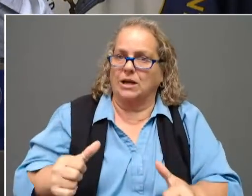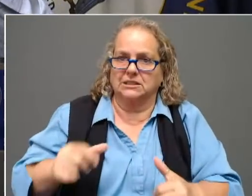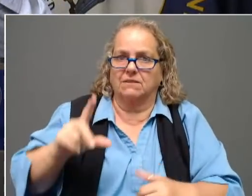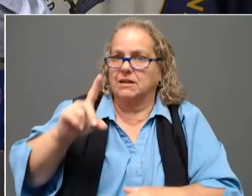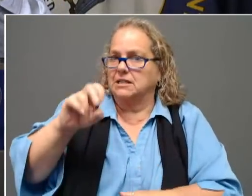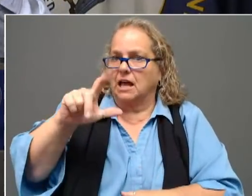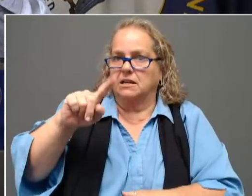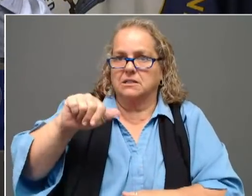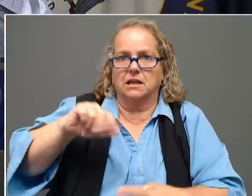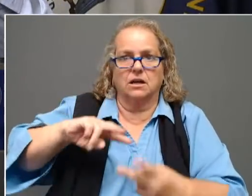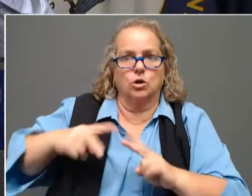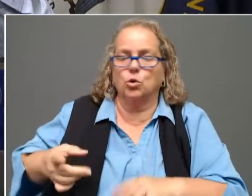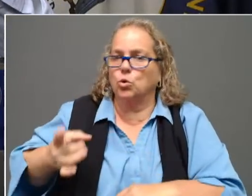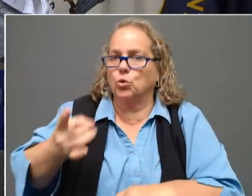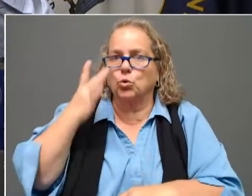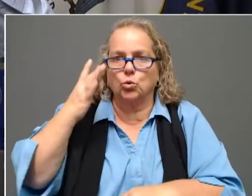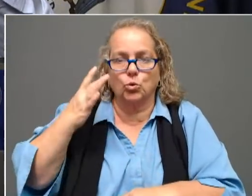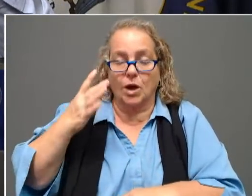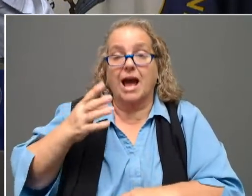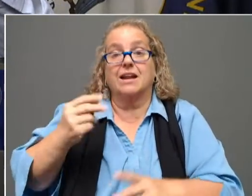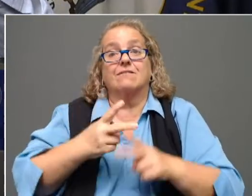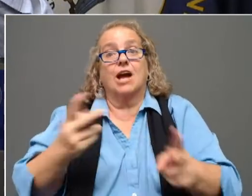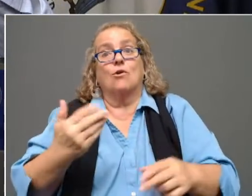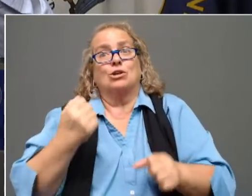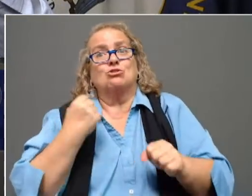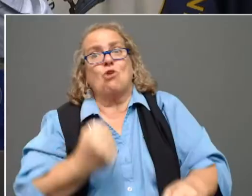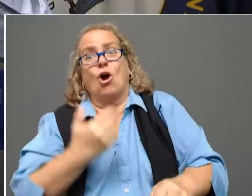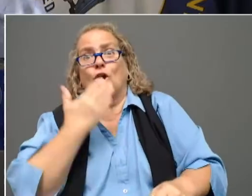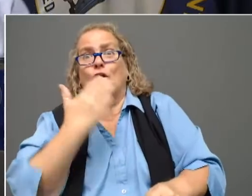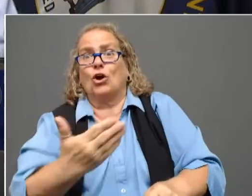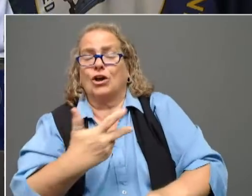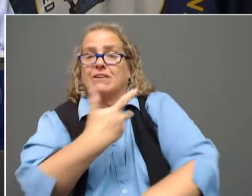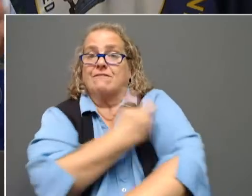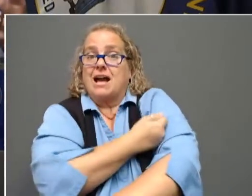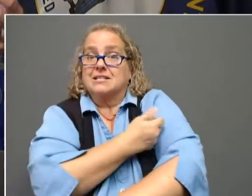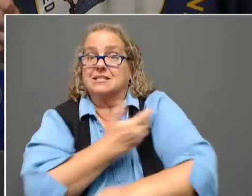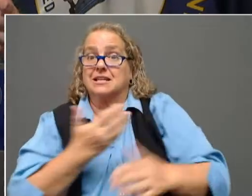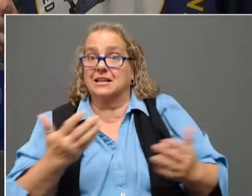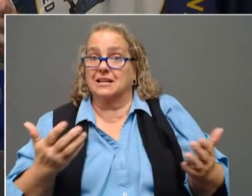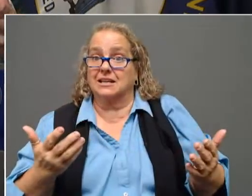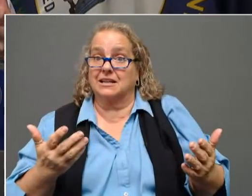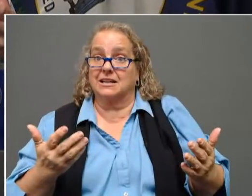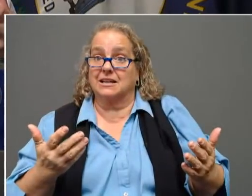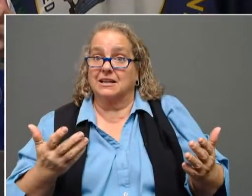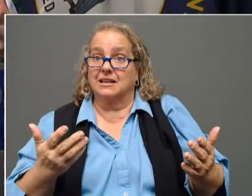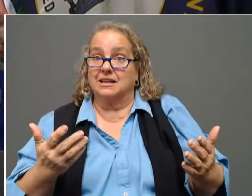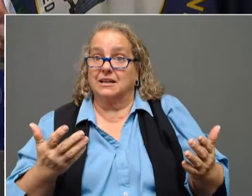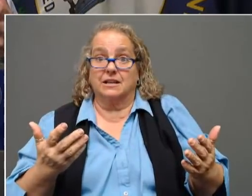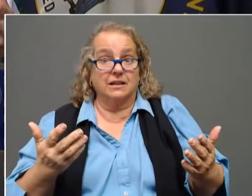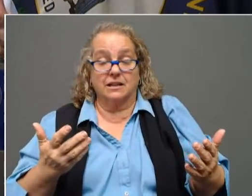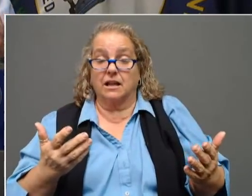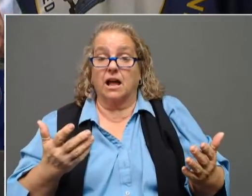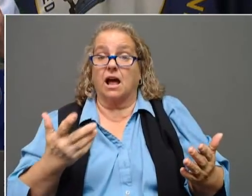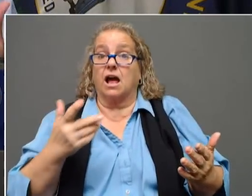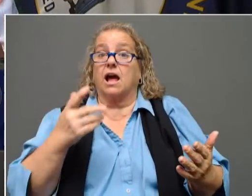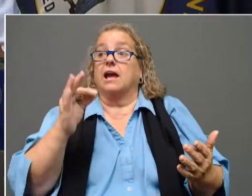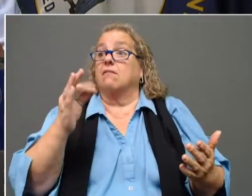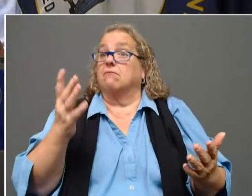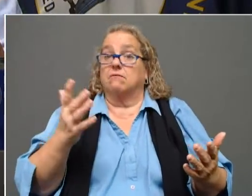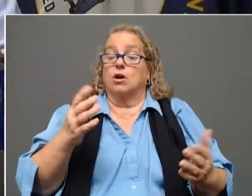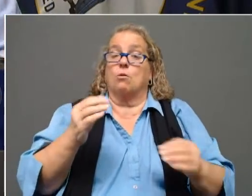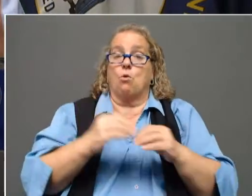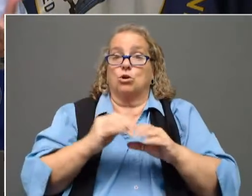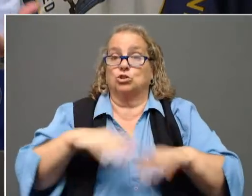a really effective vaccine. And what happens when the two hit? It goes to the unvaccinated, and more children unvaccinated than any other